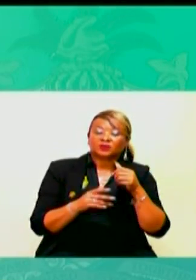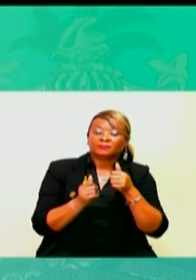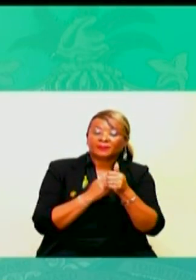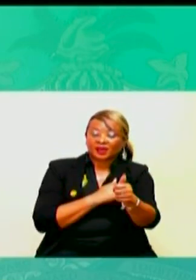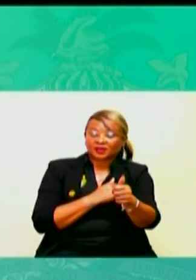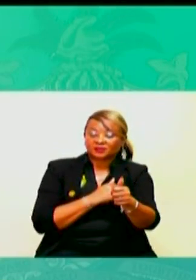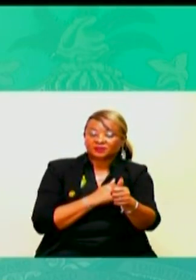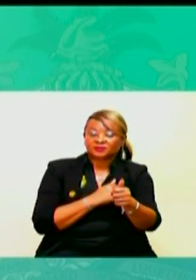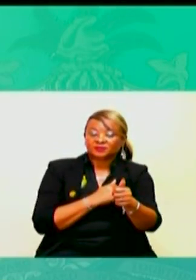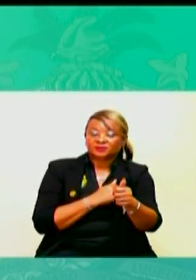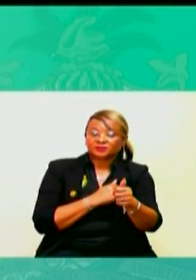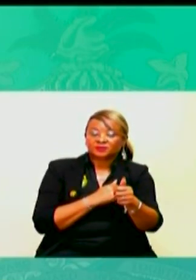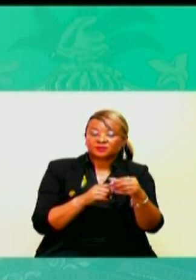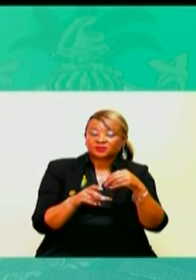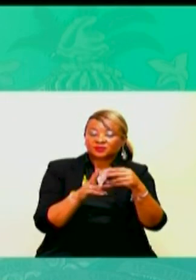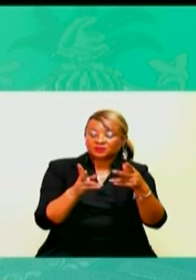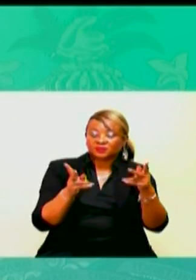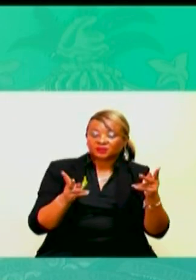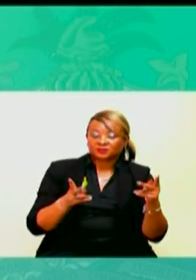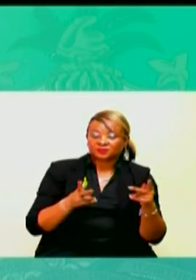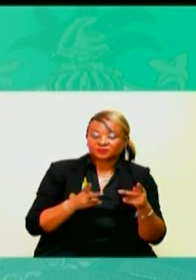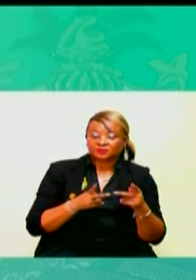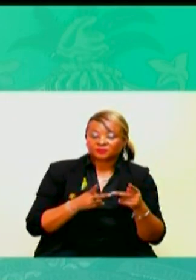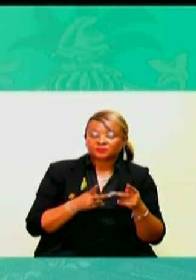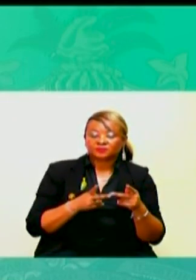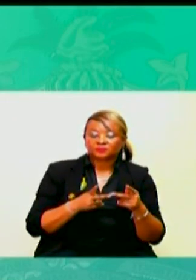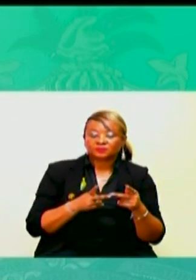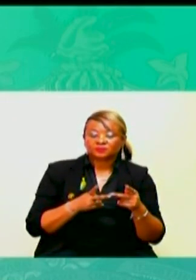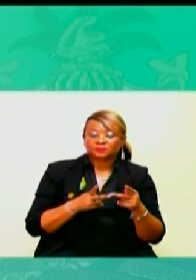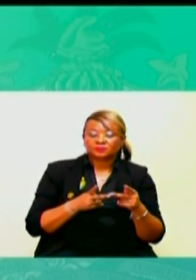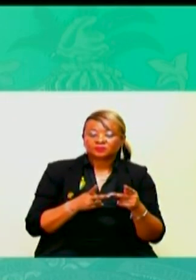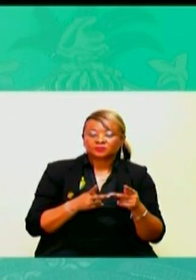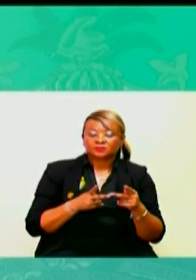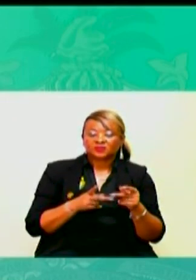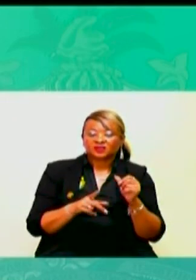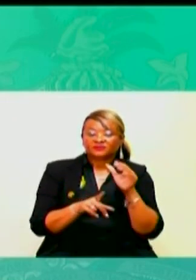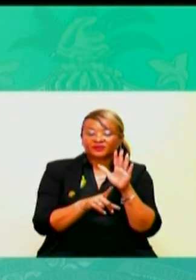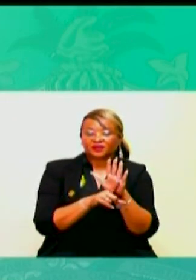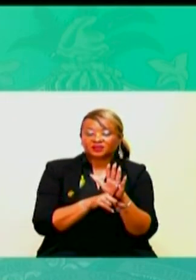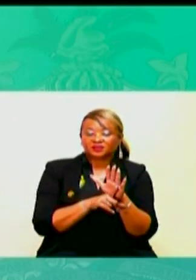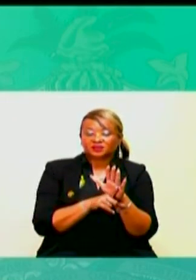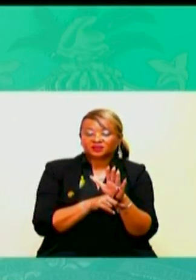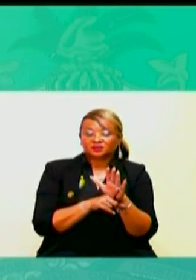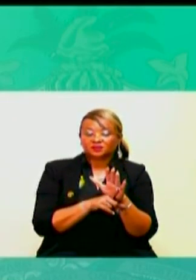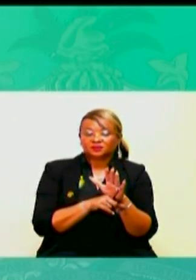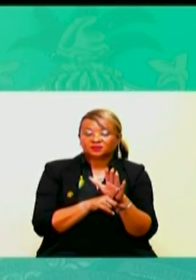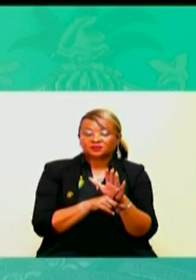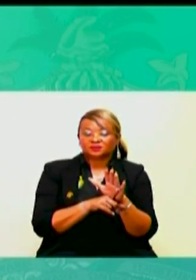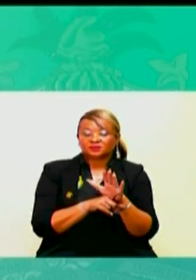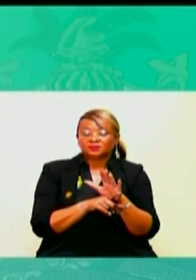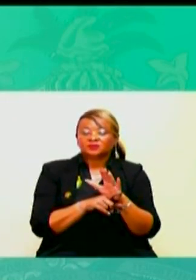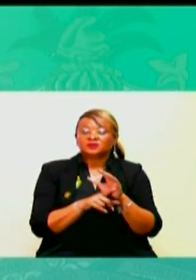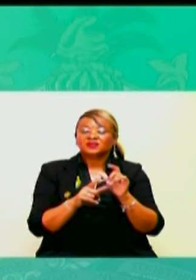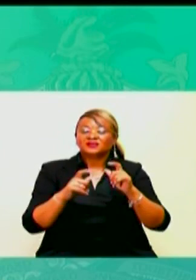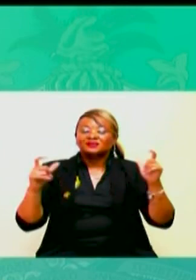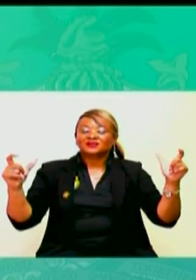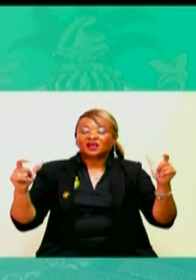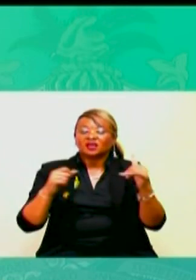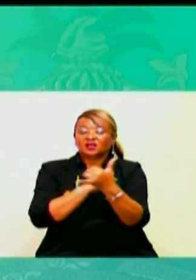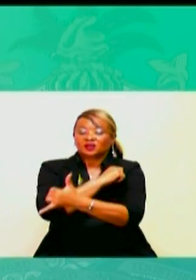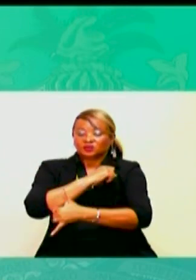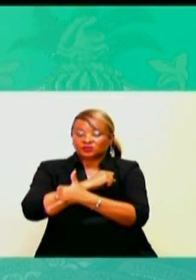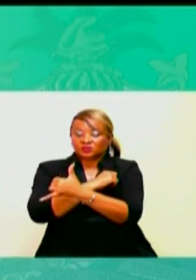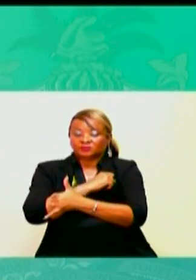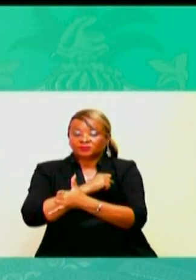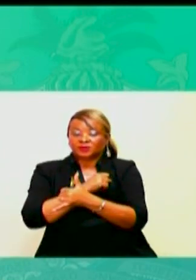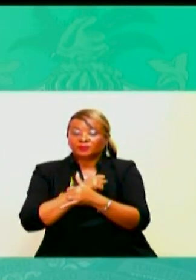now that affected the entire country. But more importantly, I wish to point